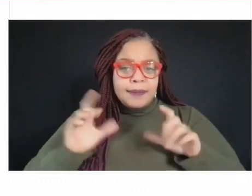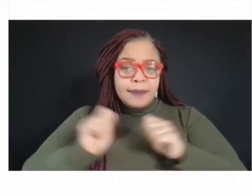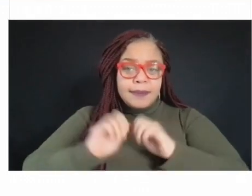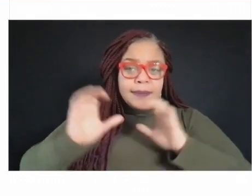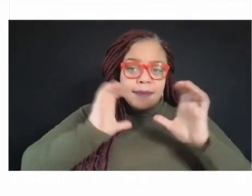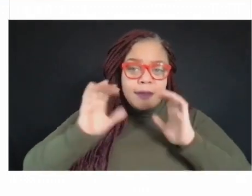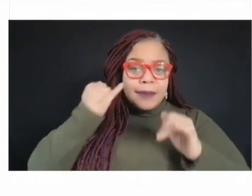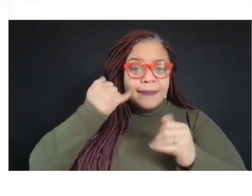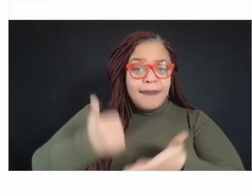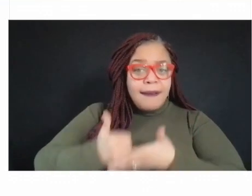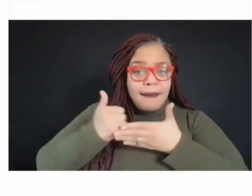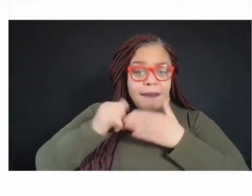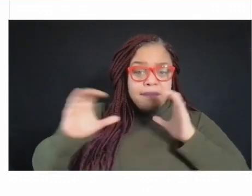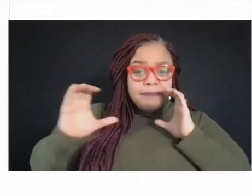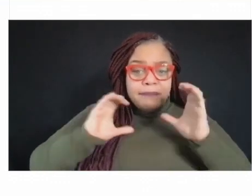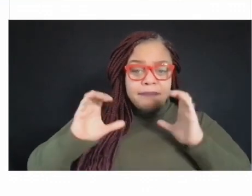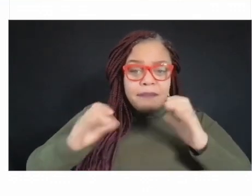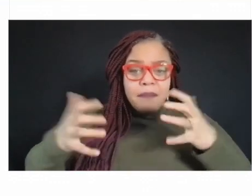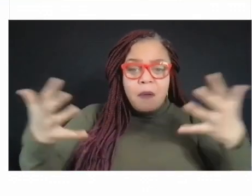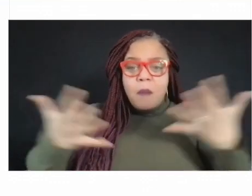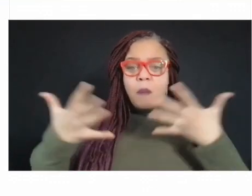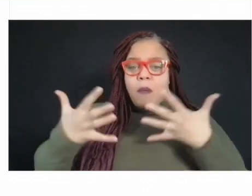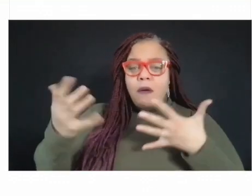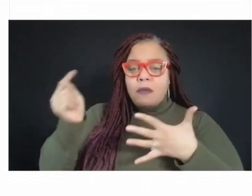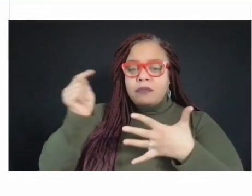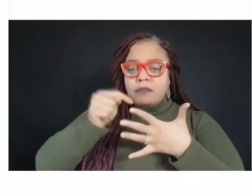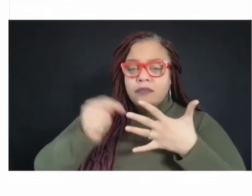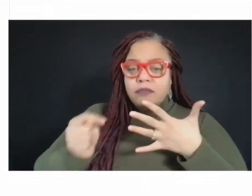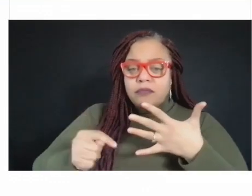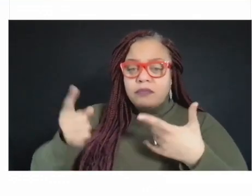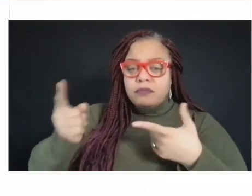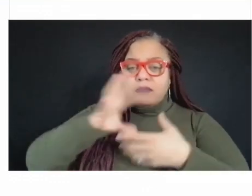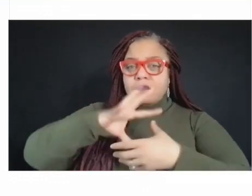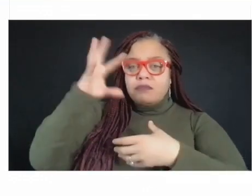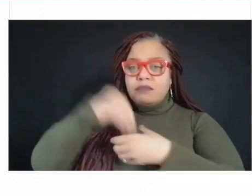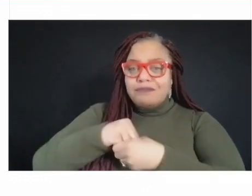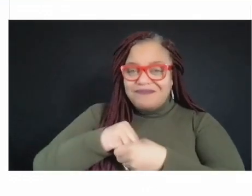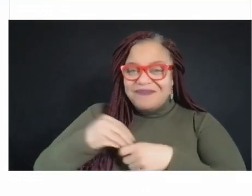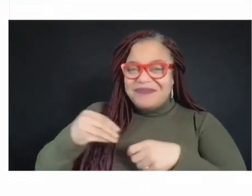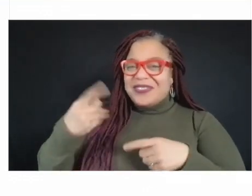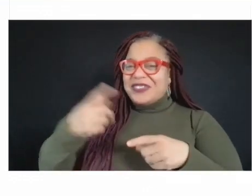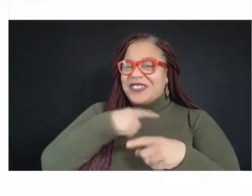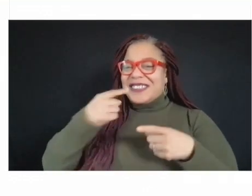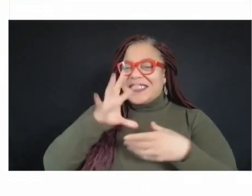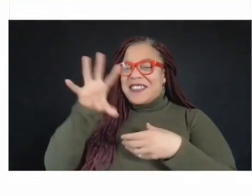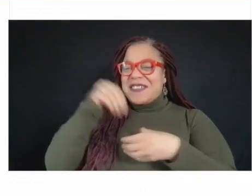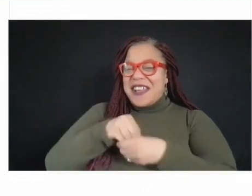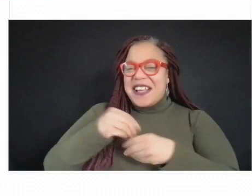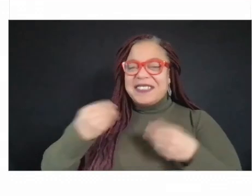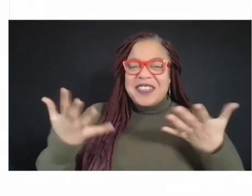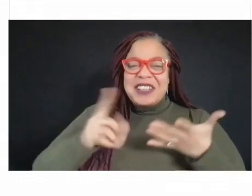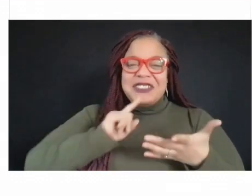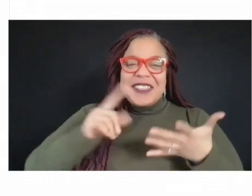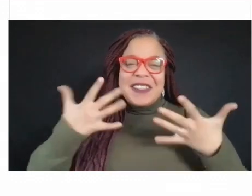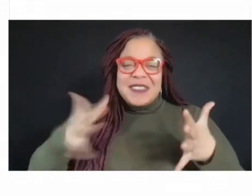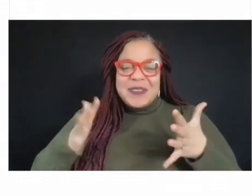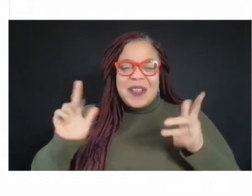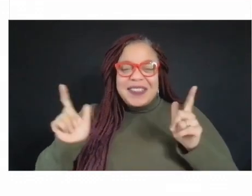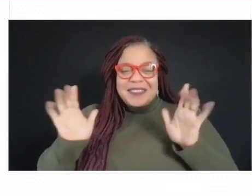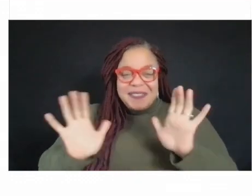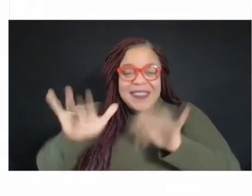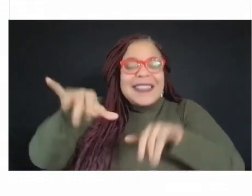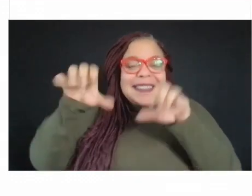risks involved in a way that really sort of drives the point home that, yes, it's true for the